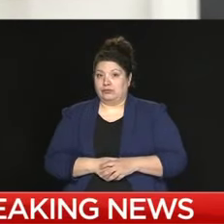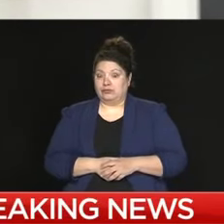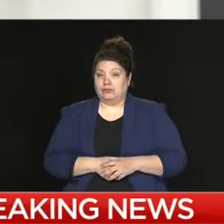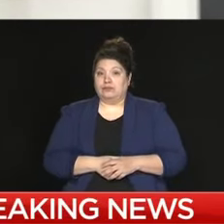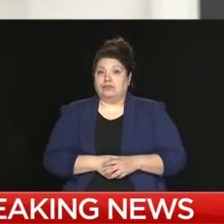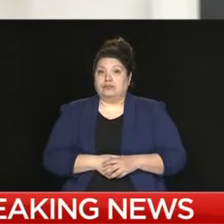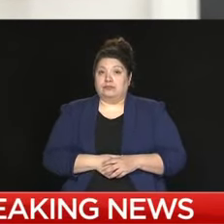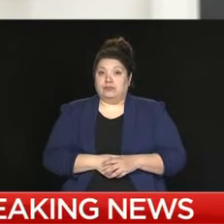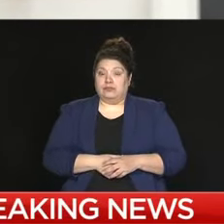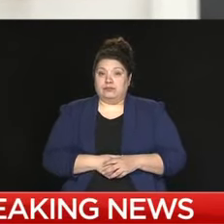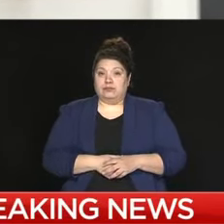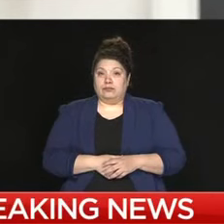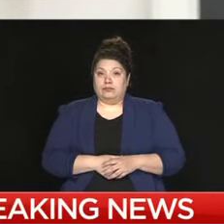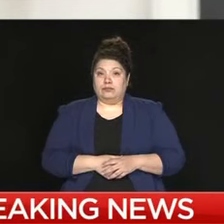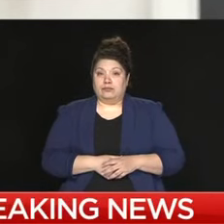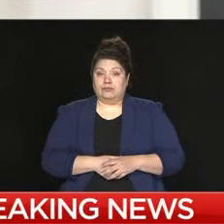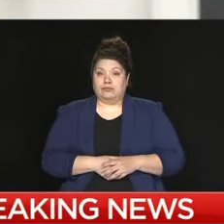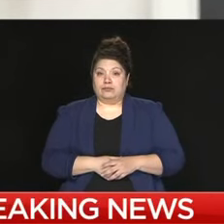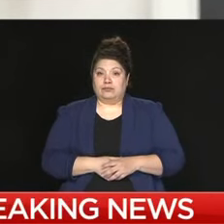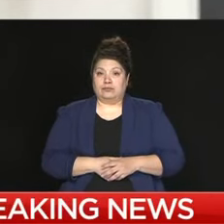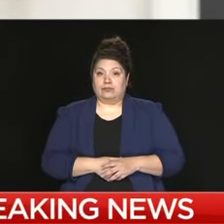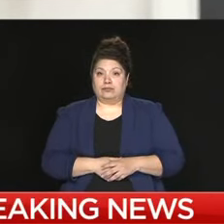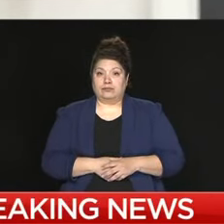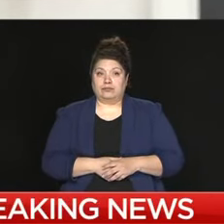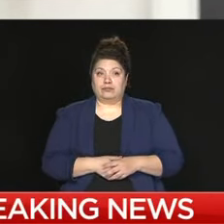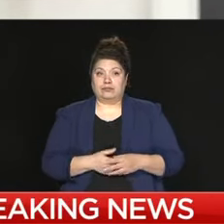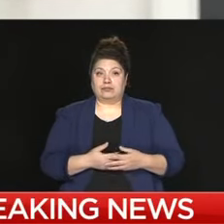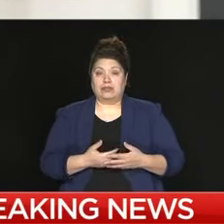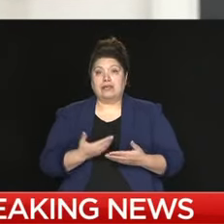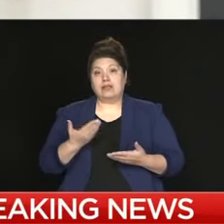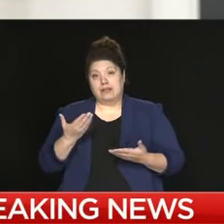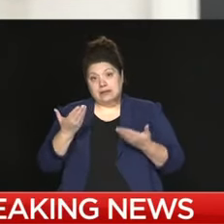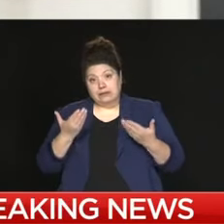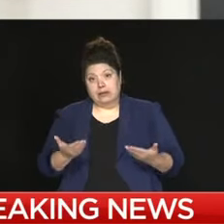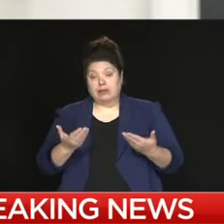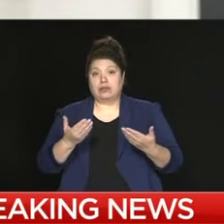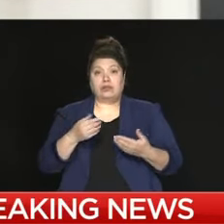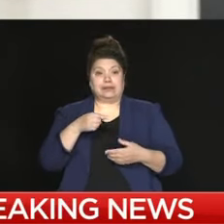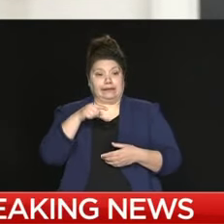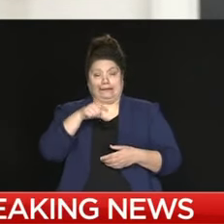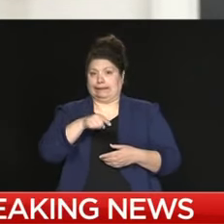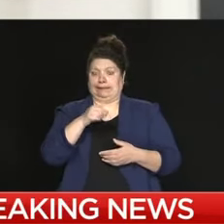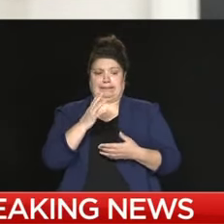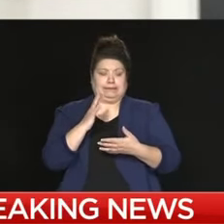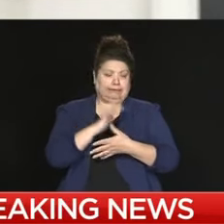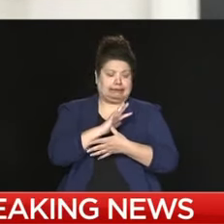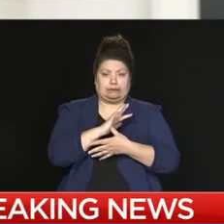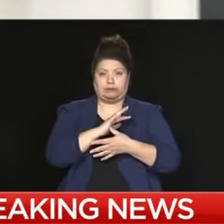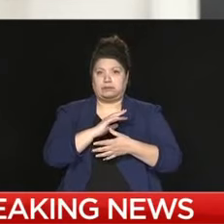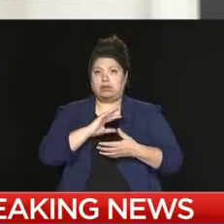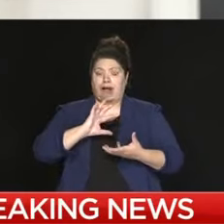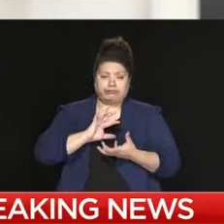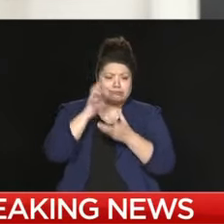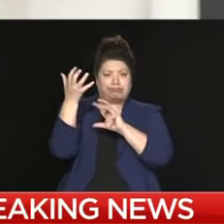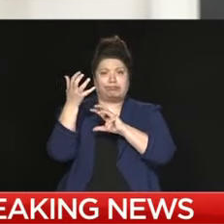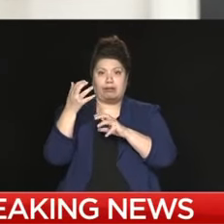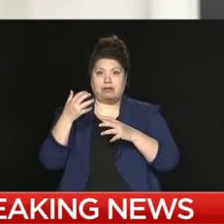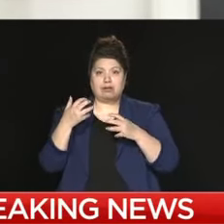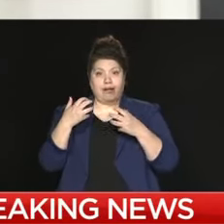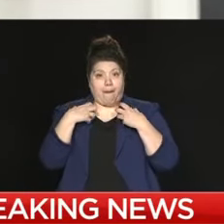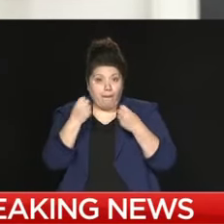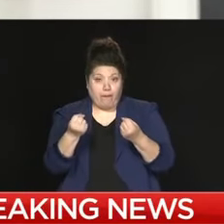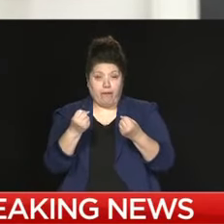We are facing one of the largest health crises, the largest economic crisis of